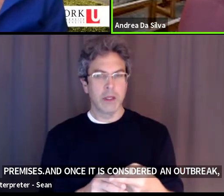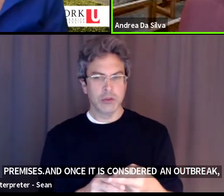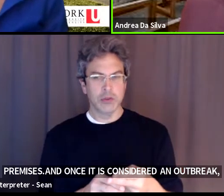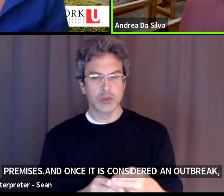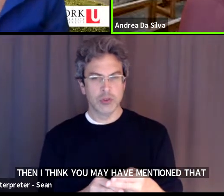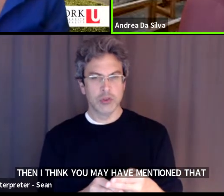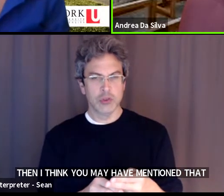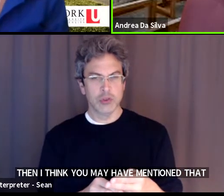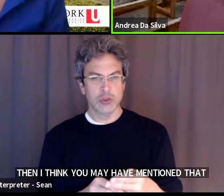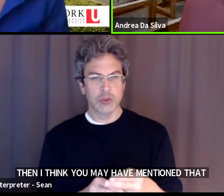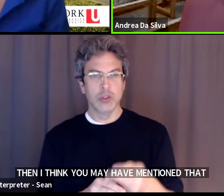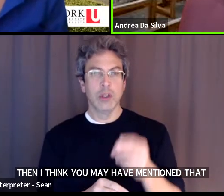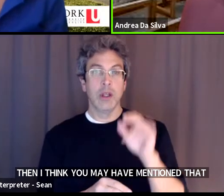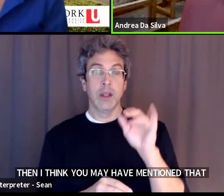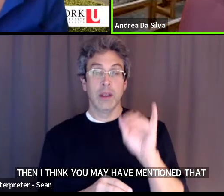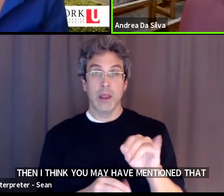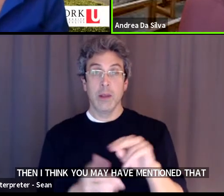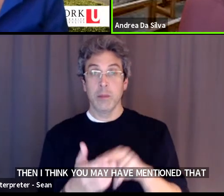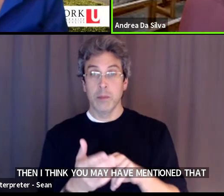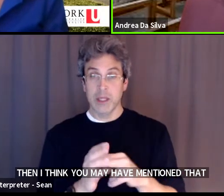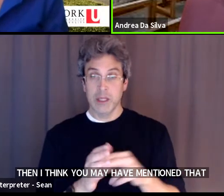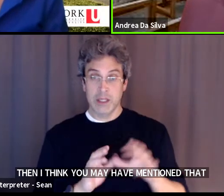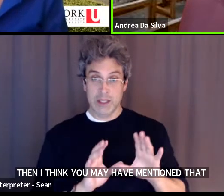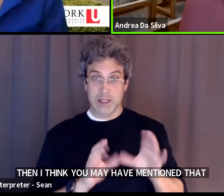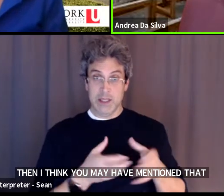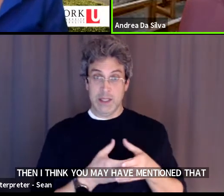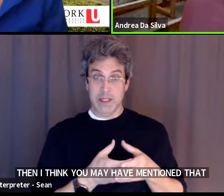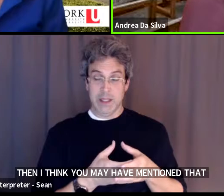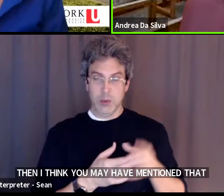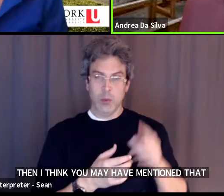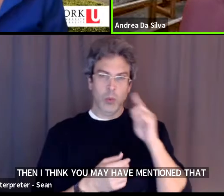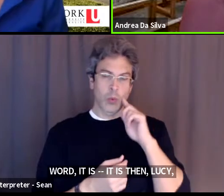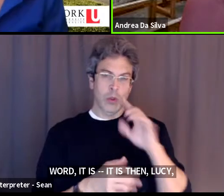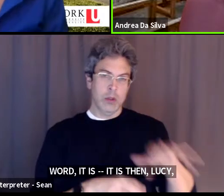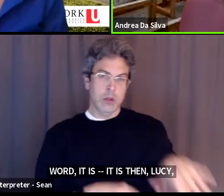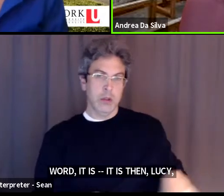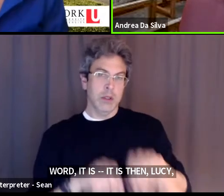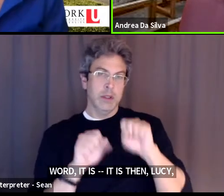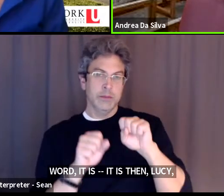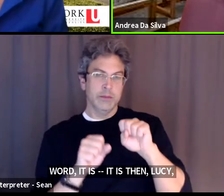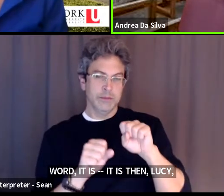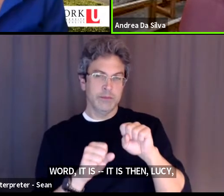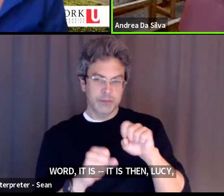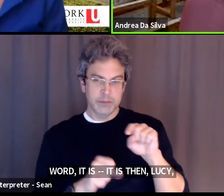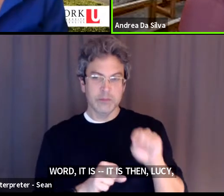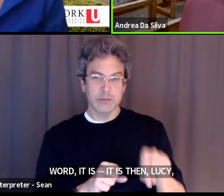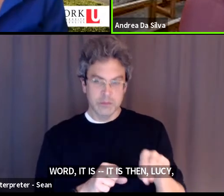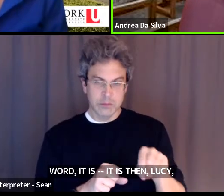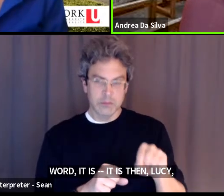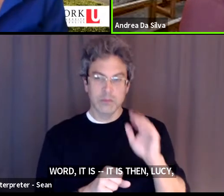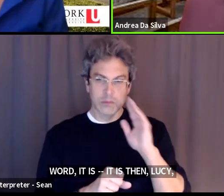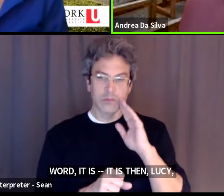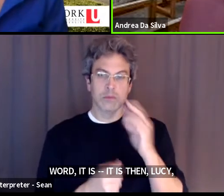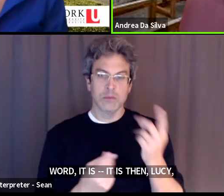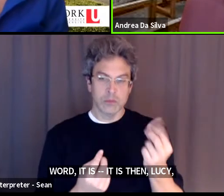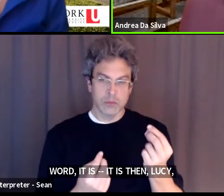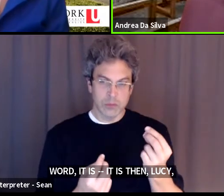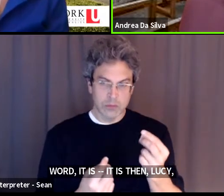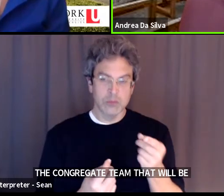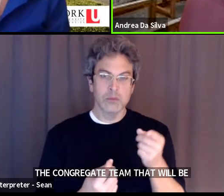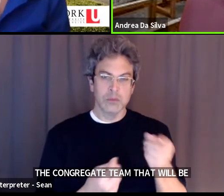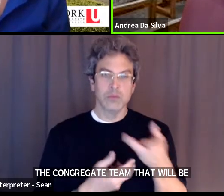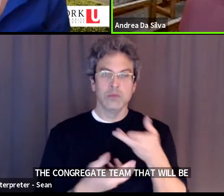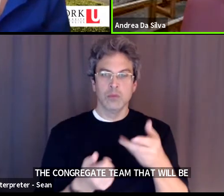then, Lucy, the congregate team that will be taking over with working directly with the